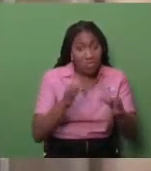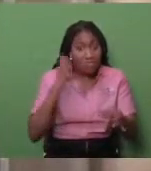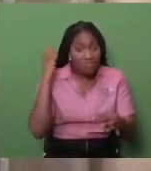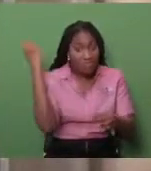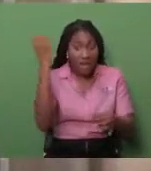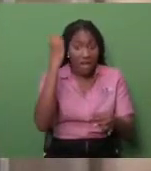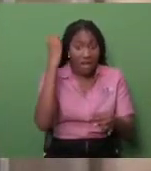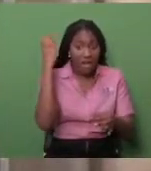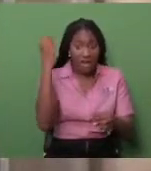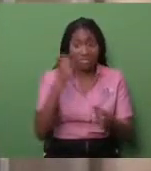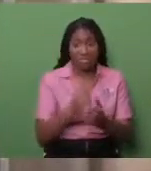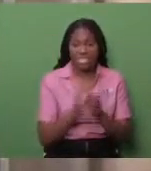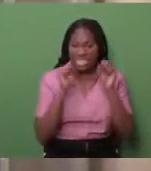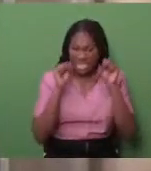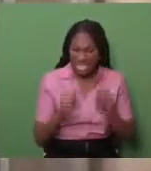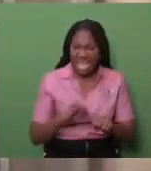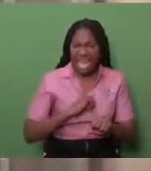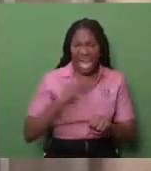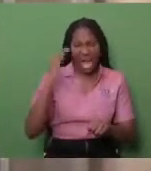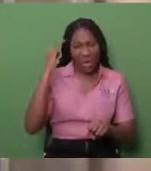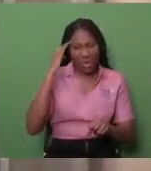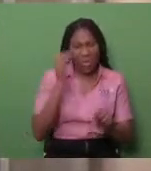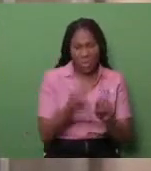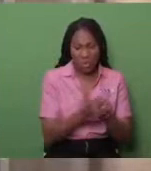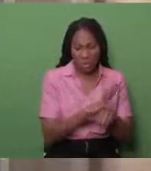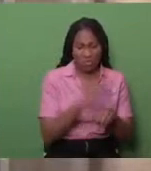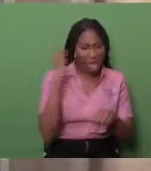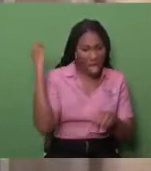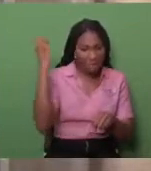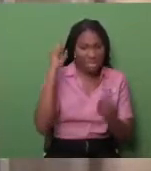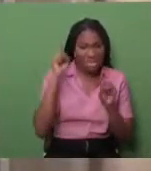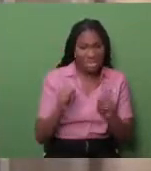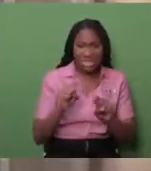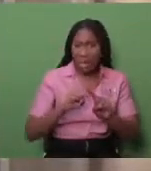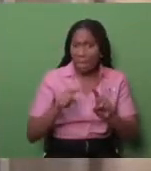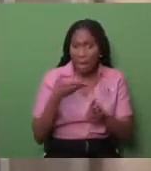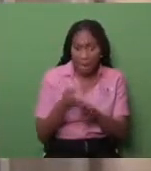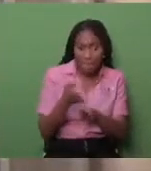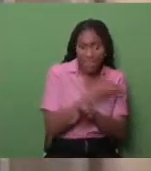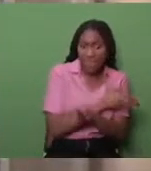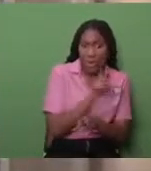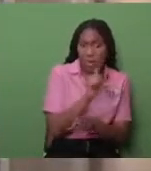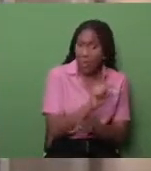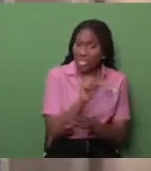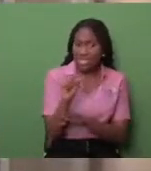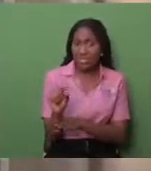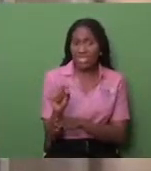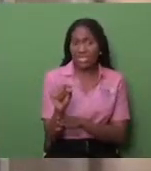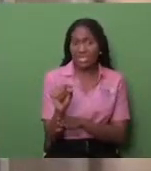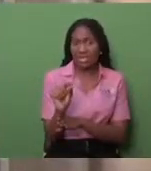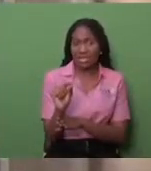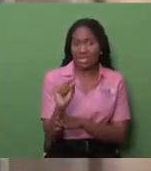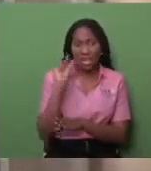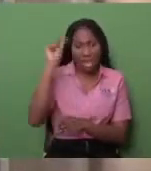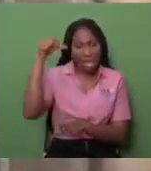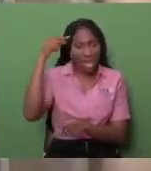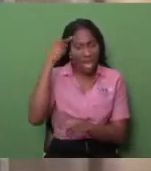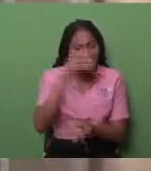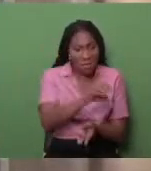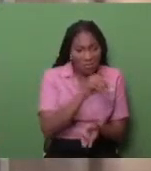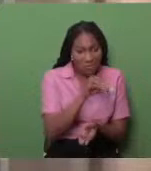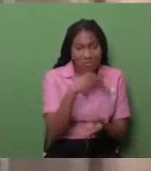brought some harsh downpours, but long before 2020, this government closed the umbrella on this nation, long before